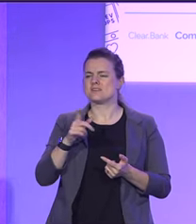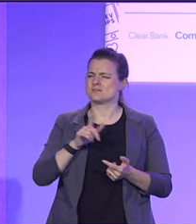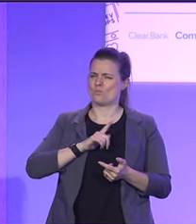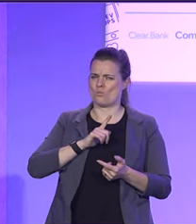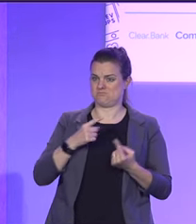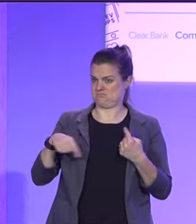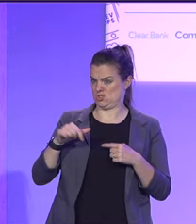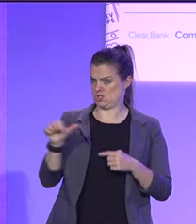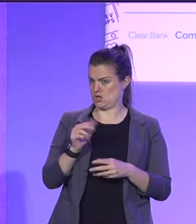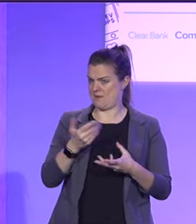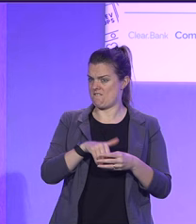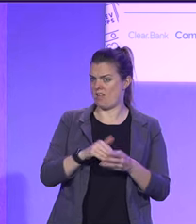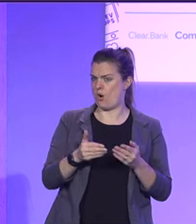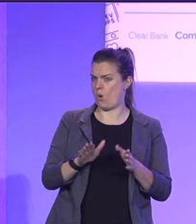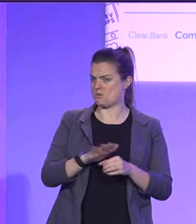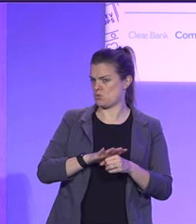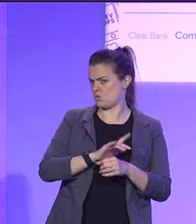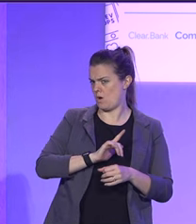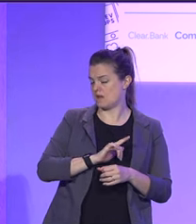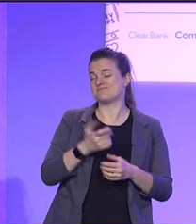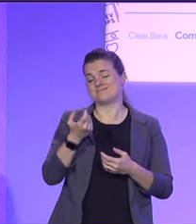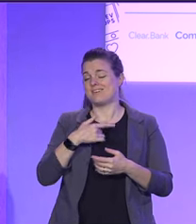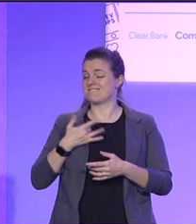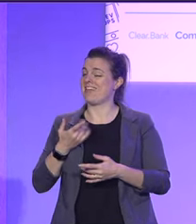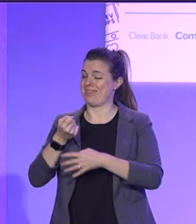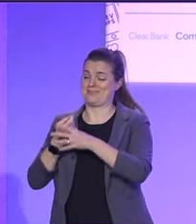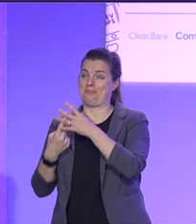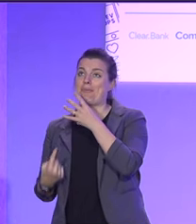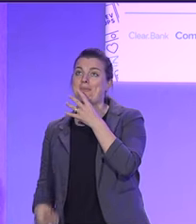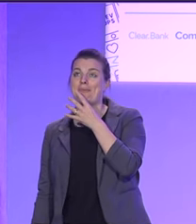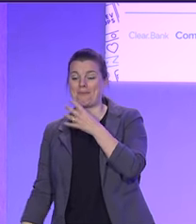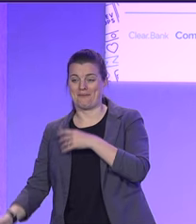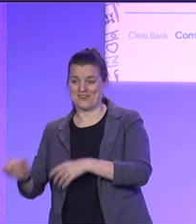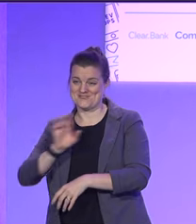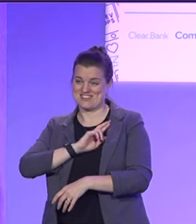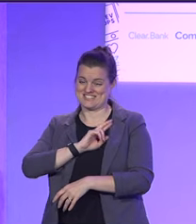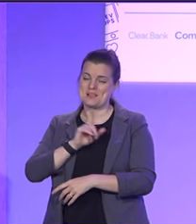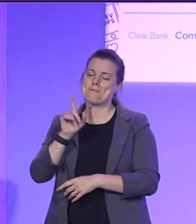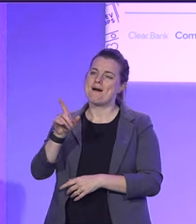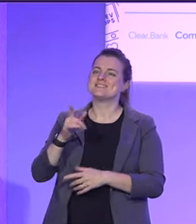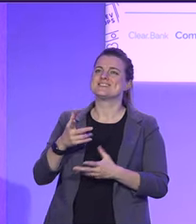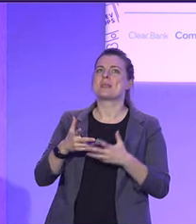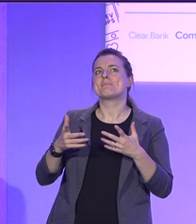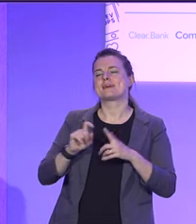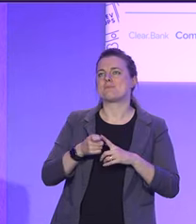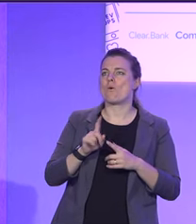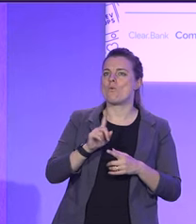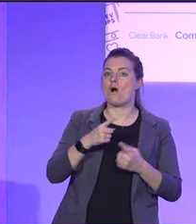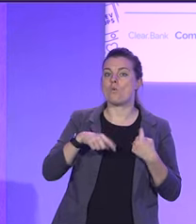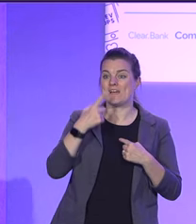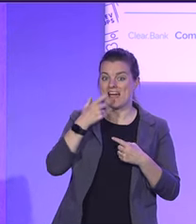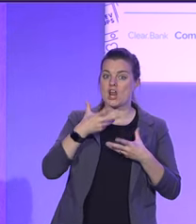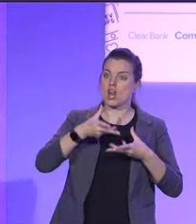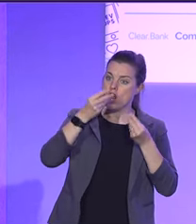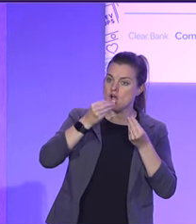source? Well, I think there's loads of different reasons, but I suppose the biggest thing is we can learn, we can teach, and we can gain a lot